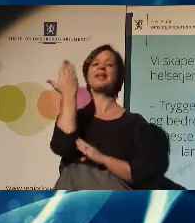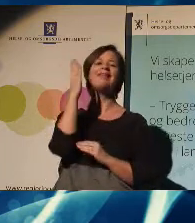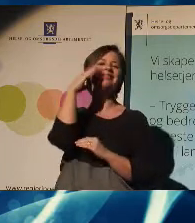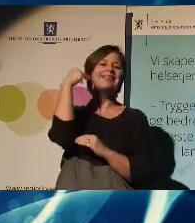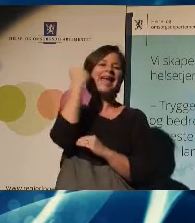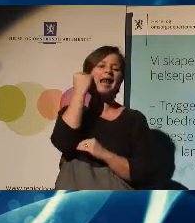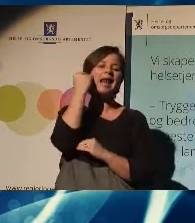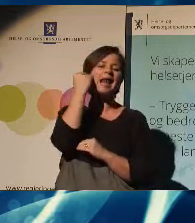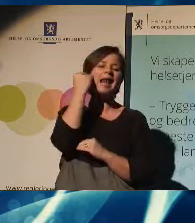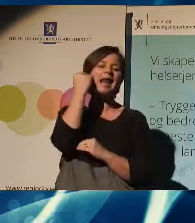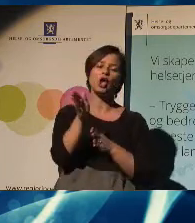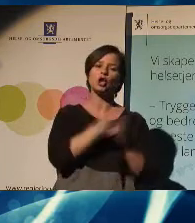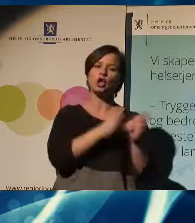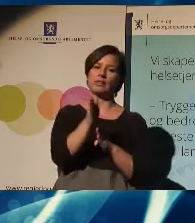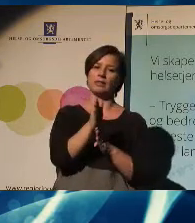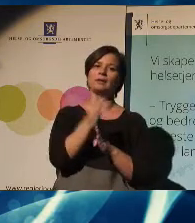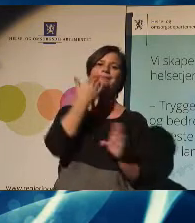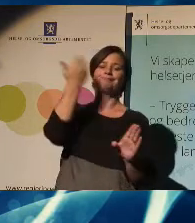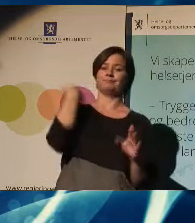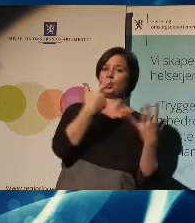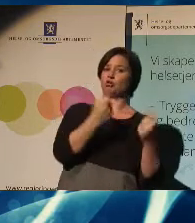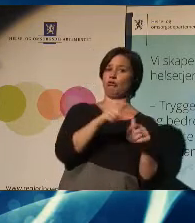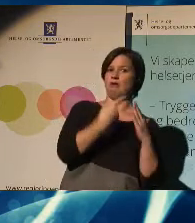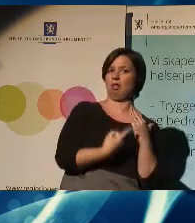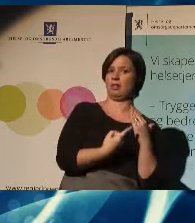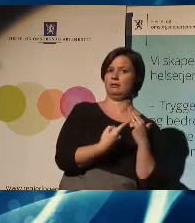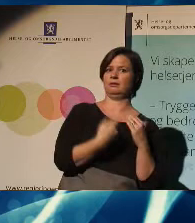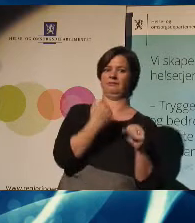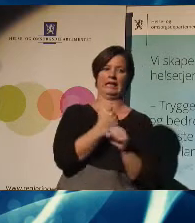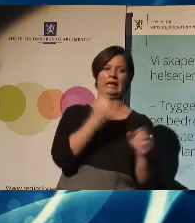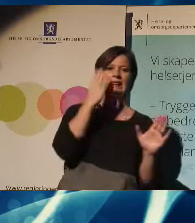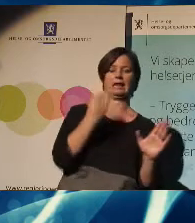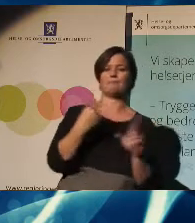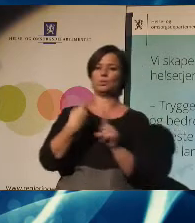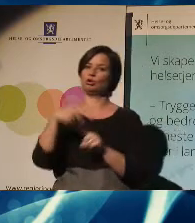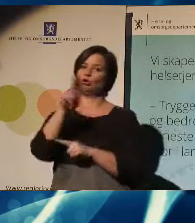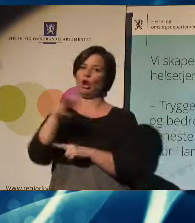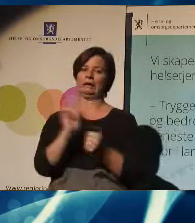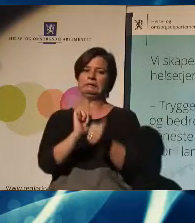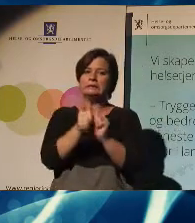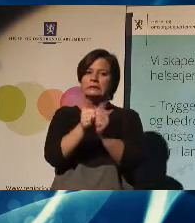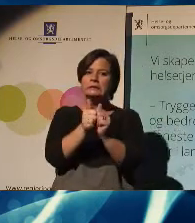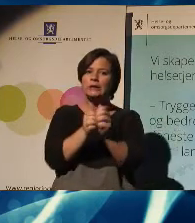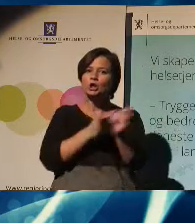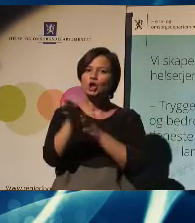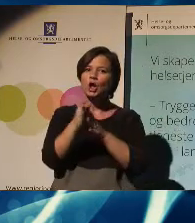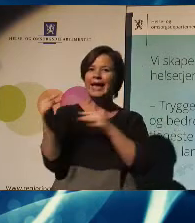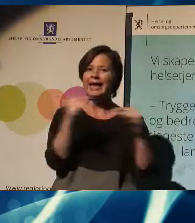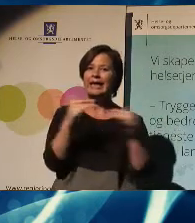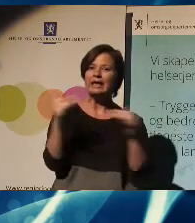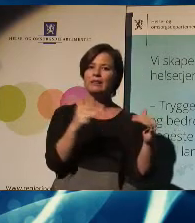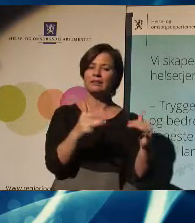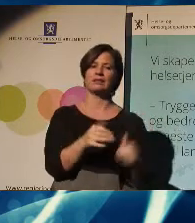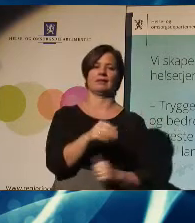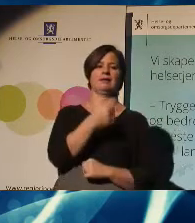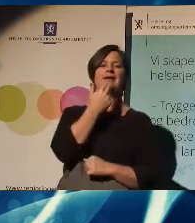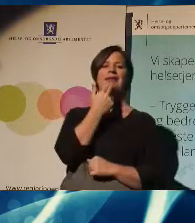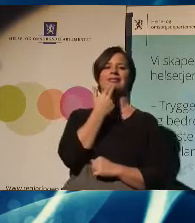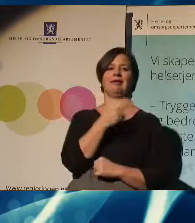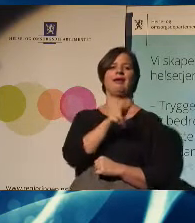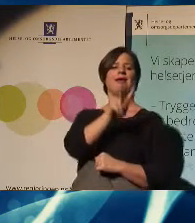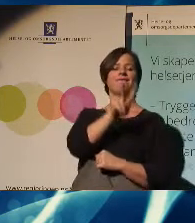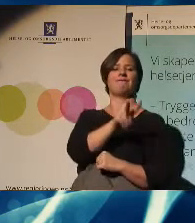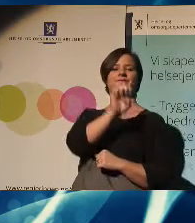legendary 70s, when the Norwegians and the Dutch were fighting mighty skate wars, was Kees Verkerk. And